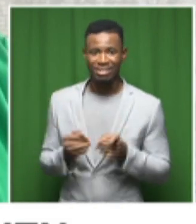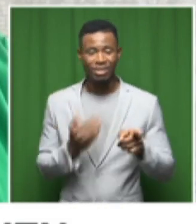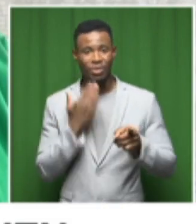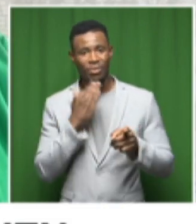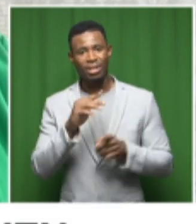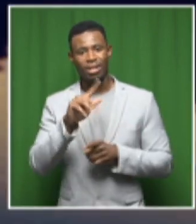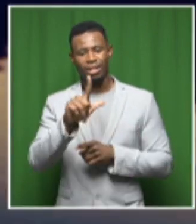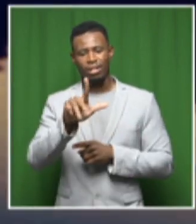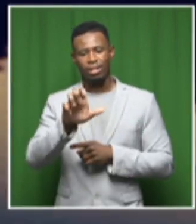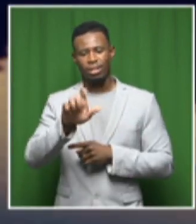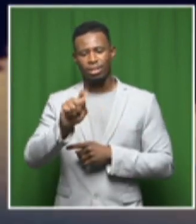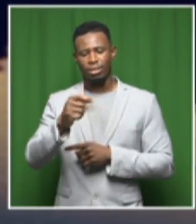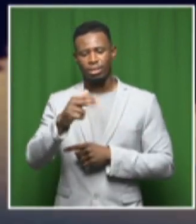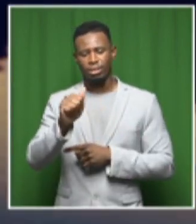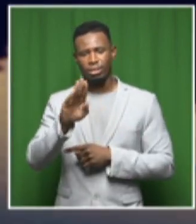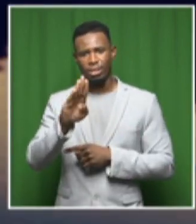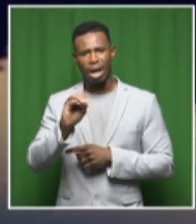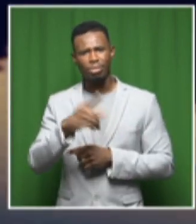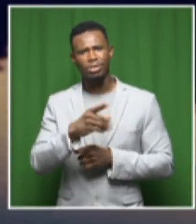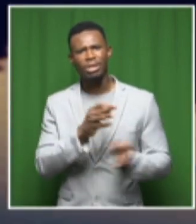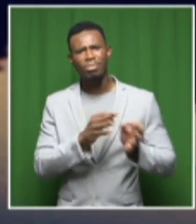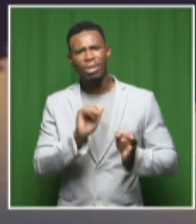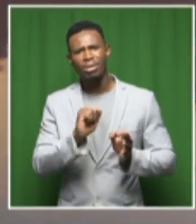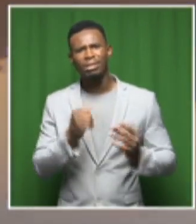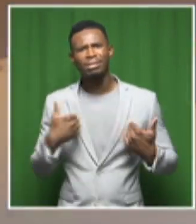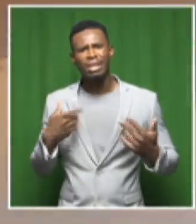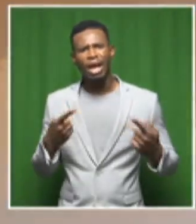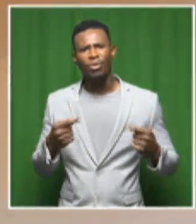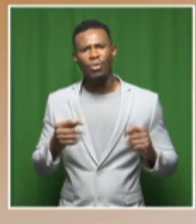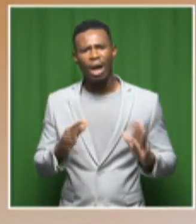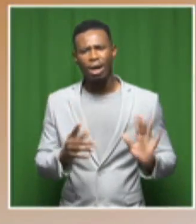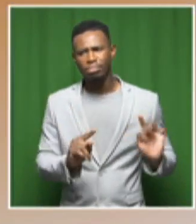Hadima, and she's been speaking to us about her culinary journey and how she